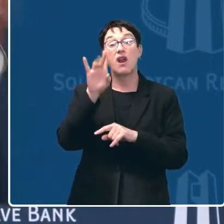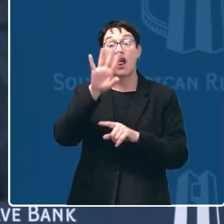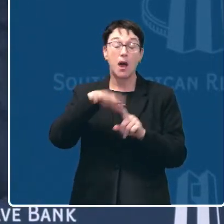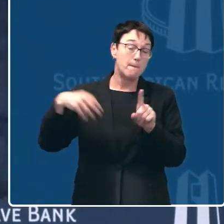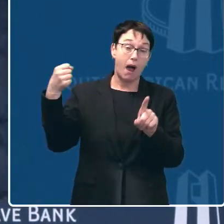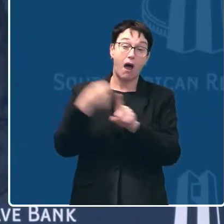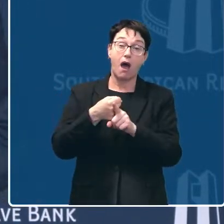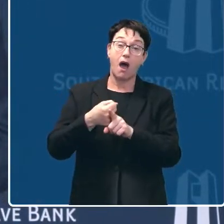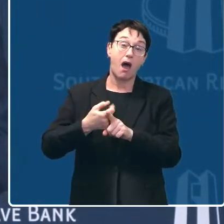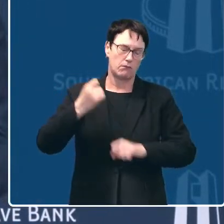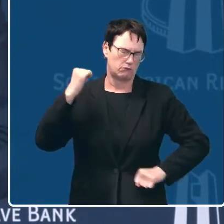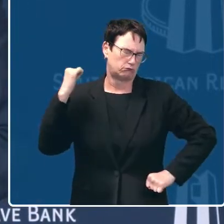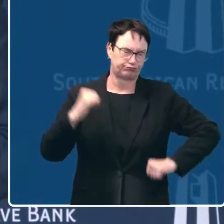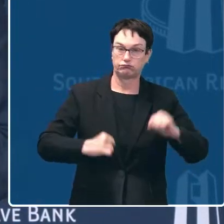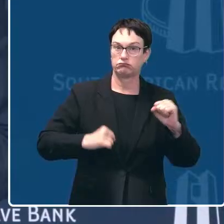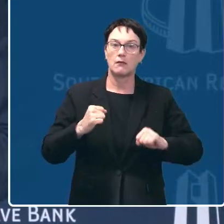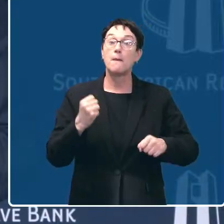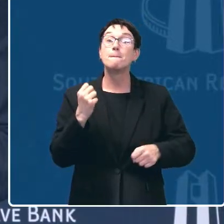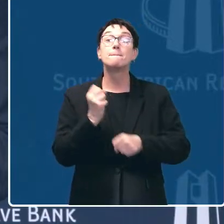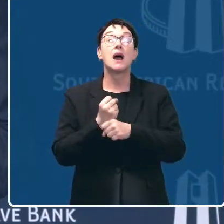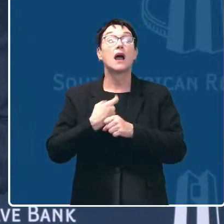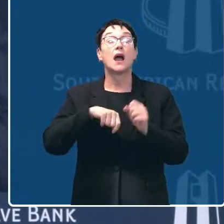inflation outside of the target.